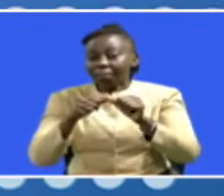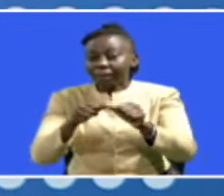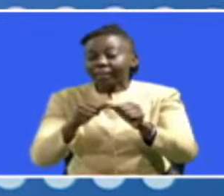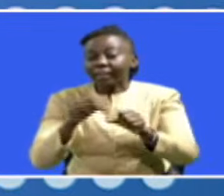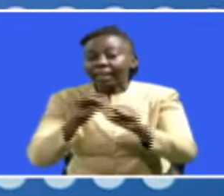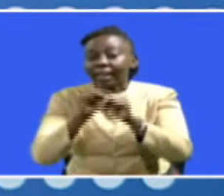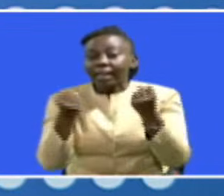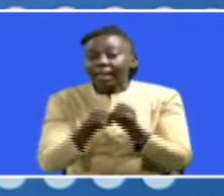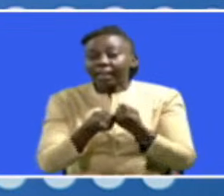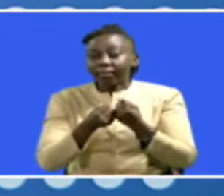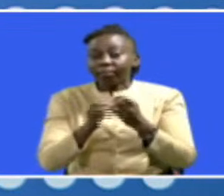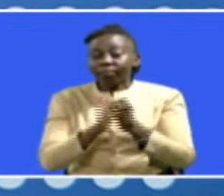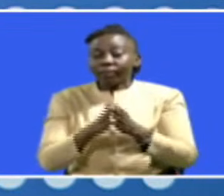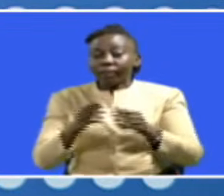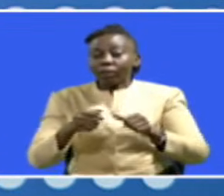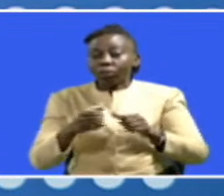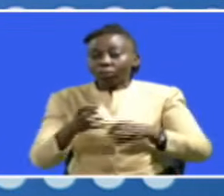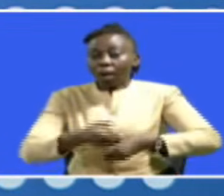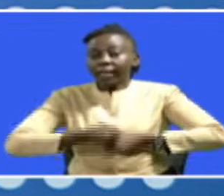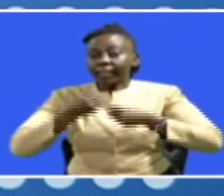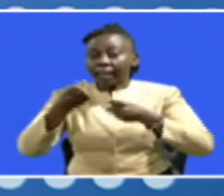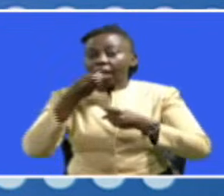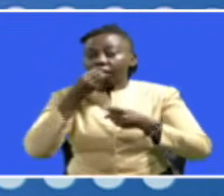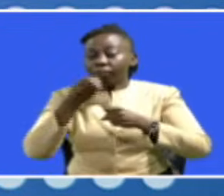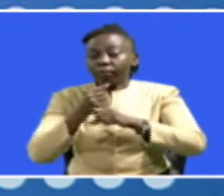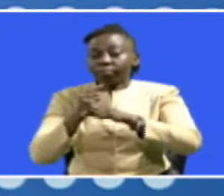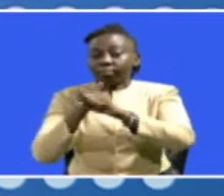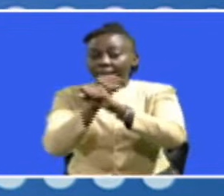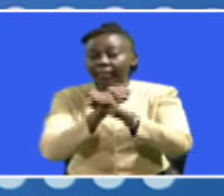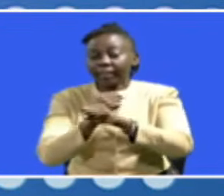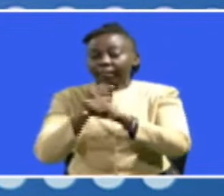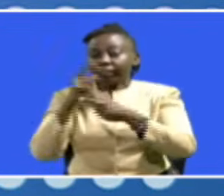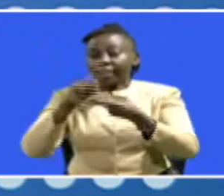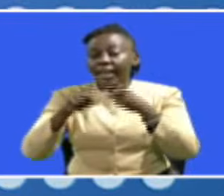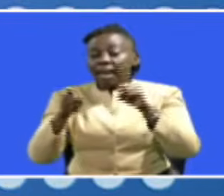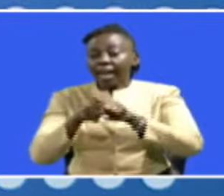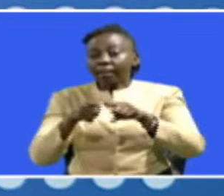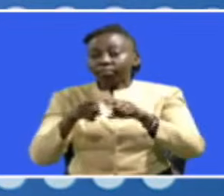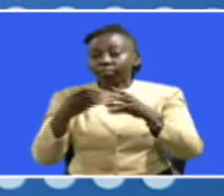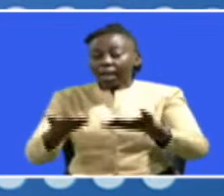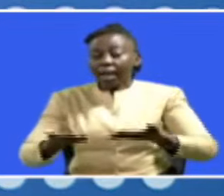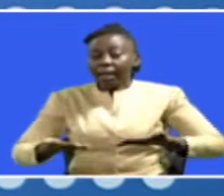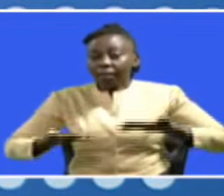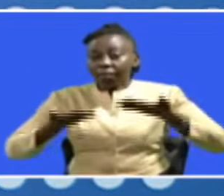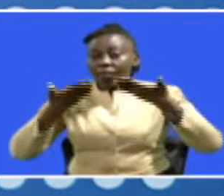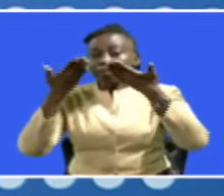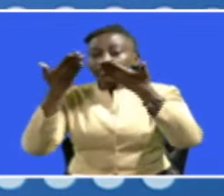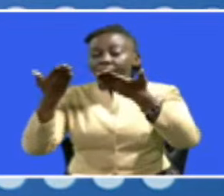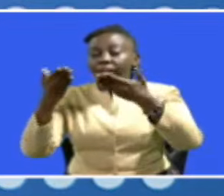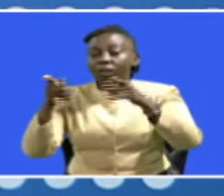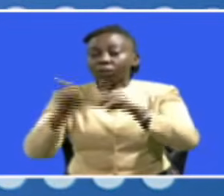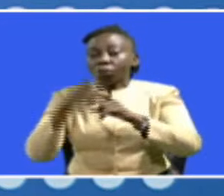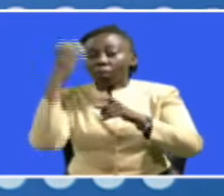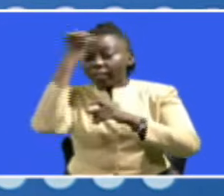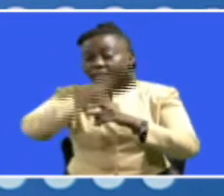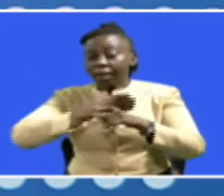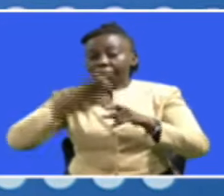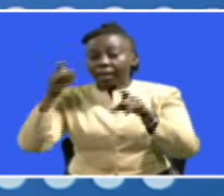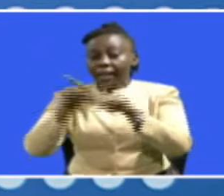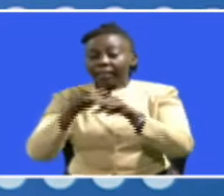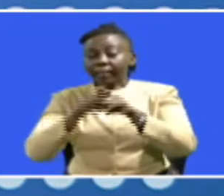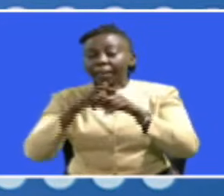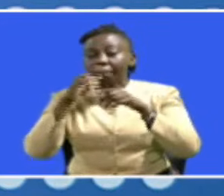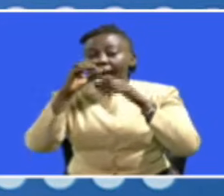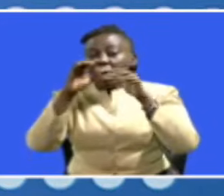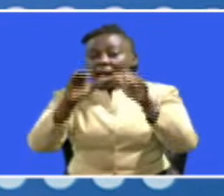designed to strengthen food safety standards and improve access to the key export markets, especially the European Union. The Agriculture and